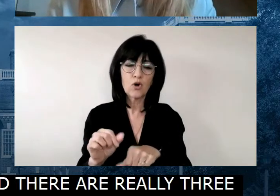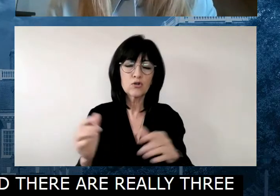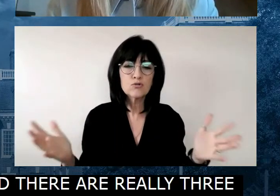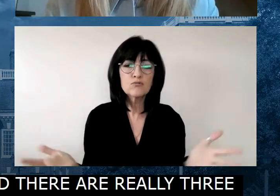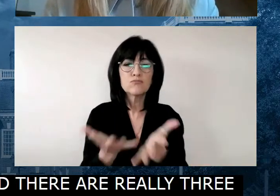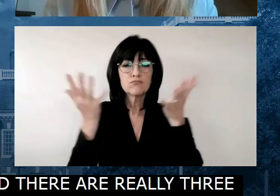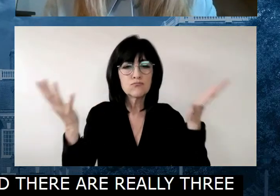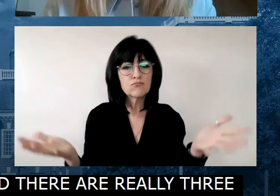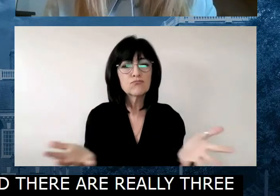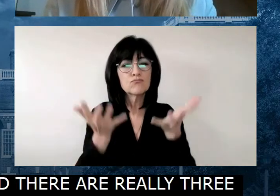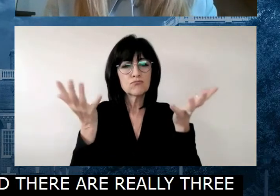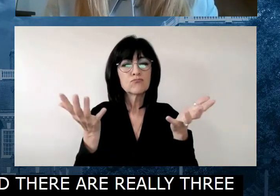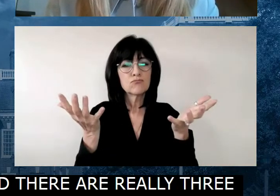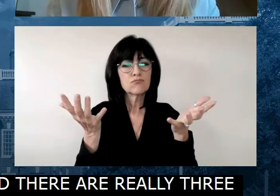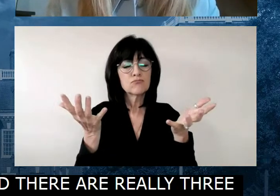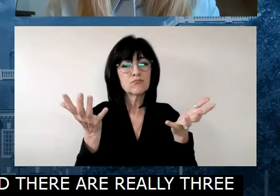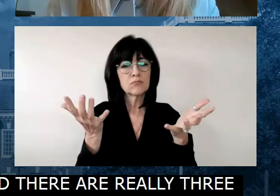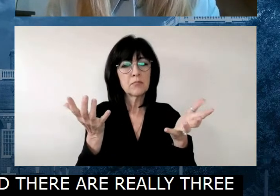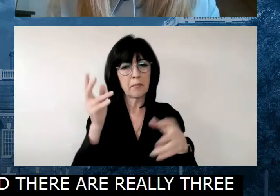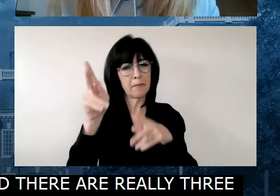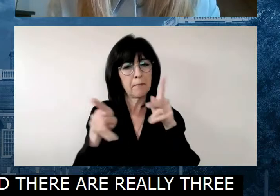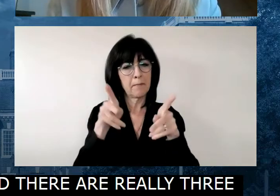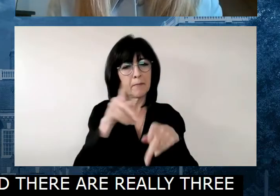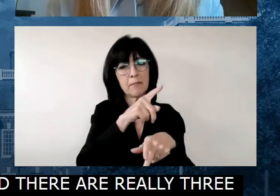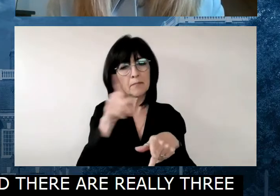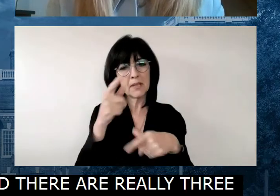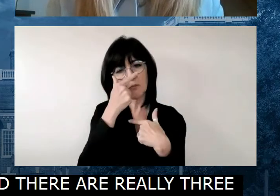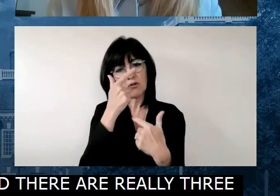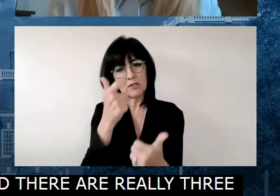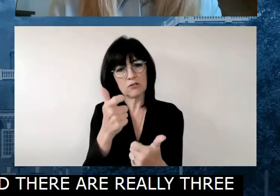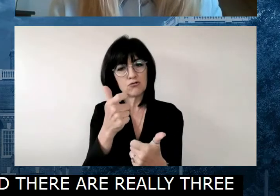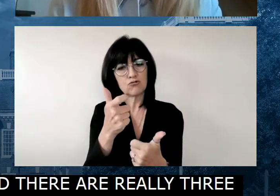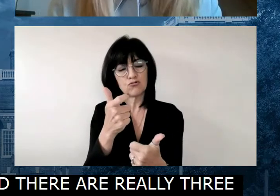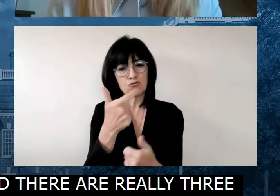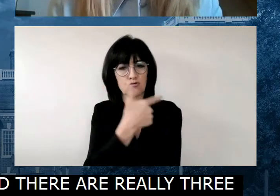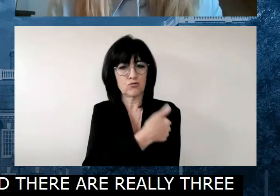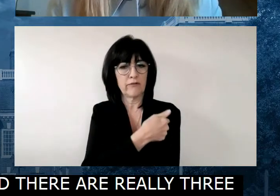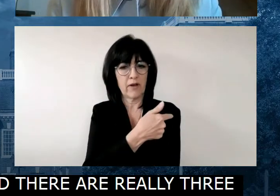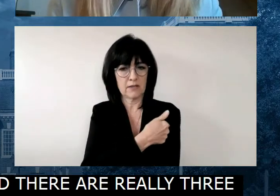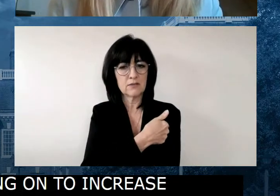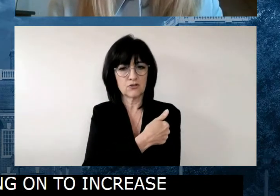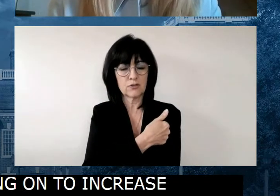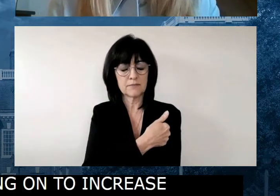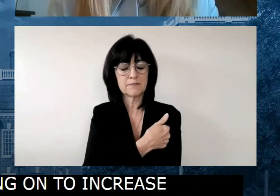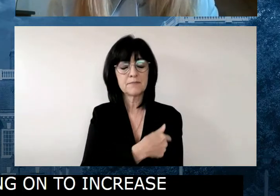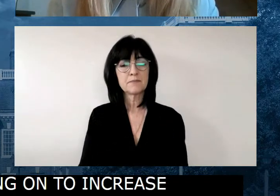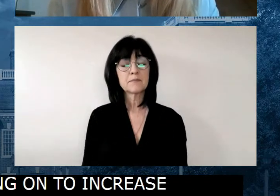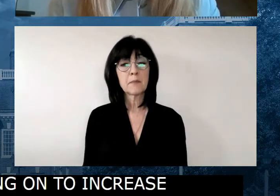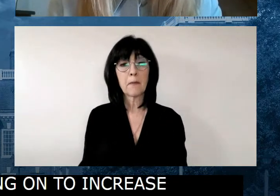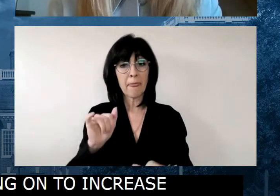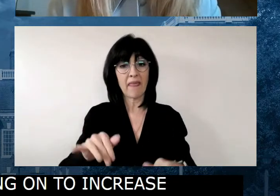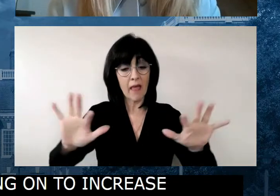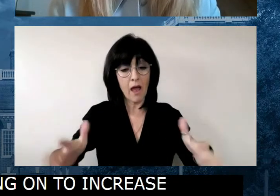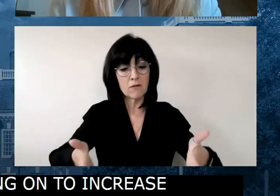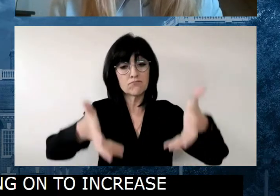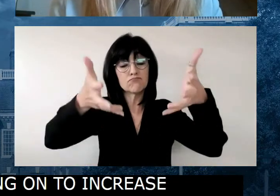confidence and uptake in our state. One is around education and